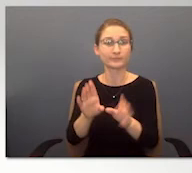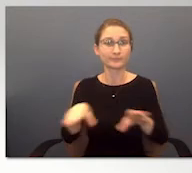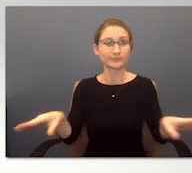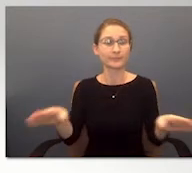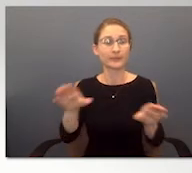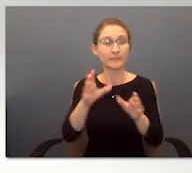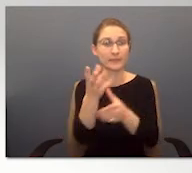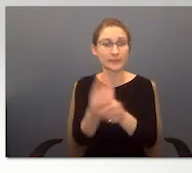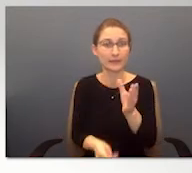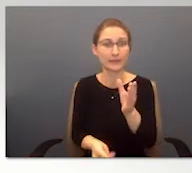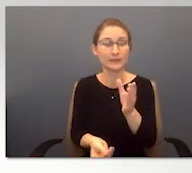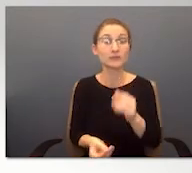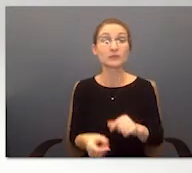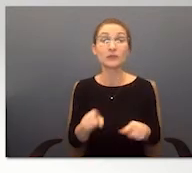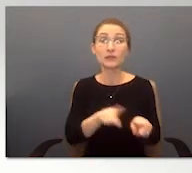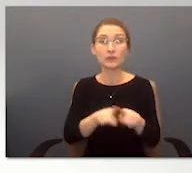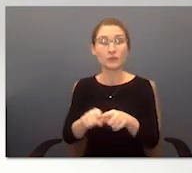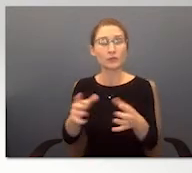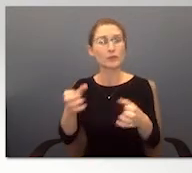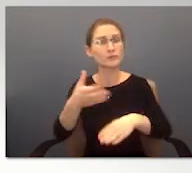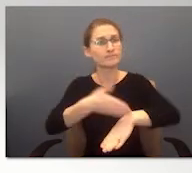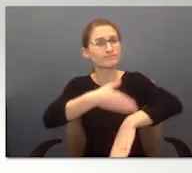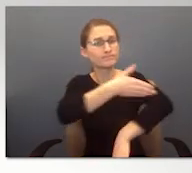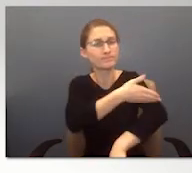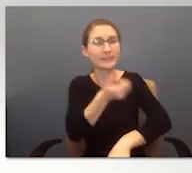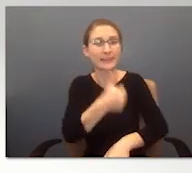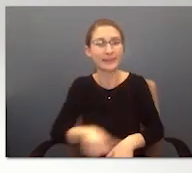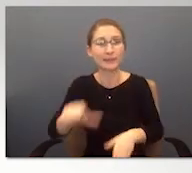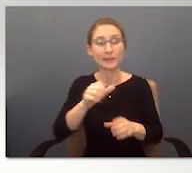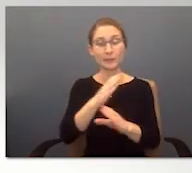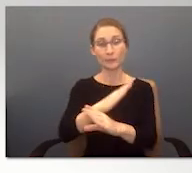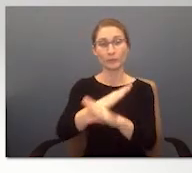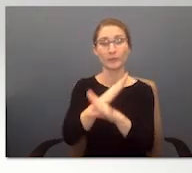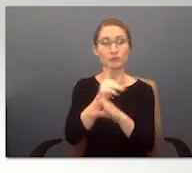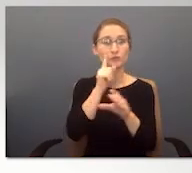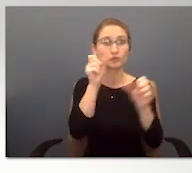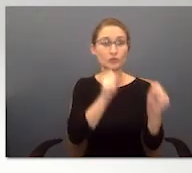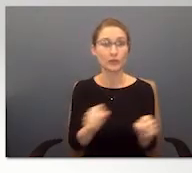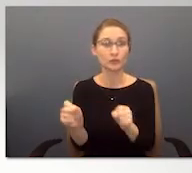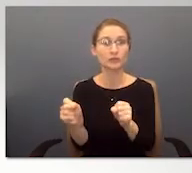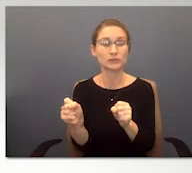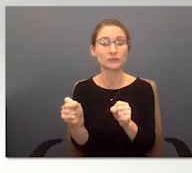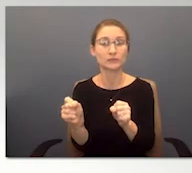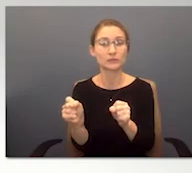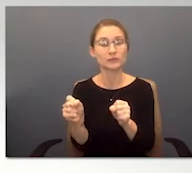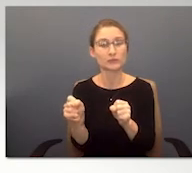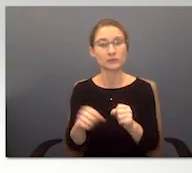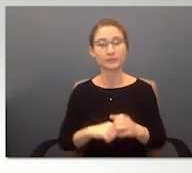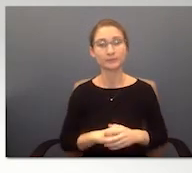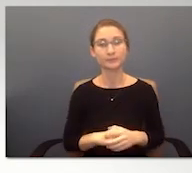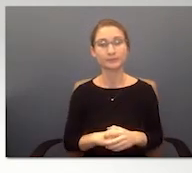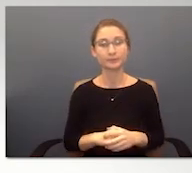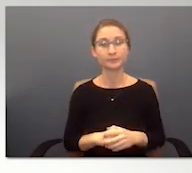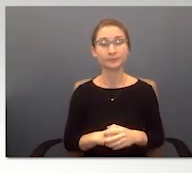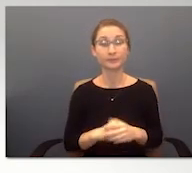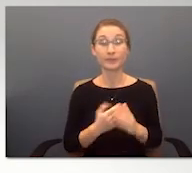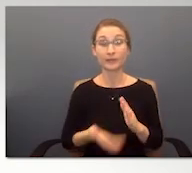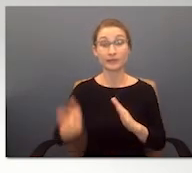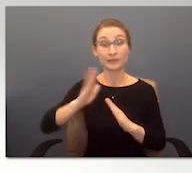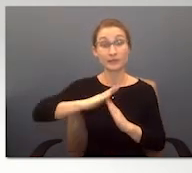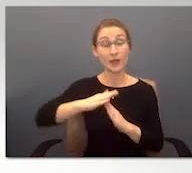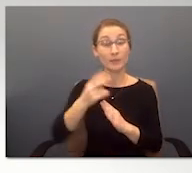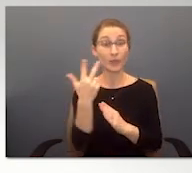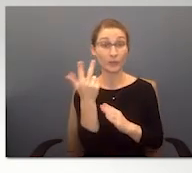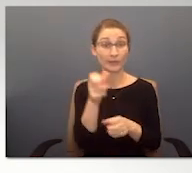statute is to use that data to develop innovative prevention strategies to prevent these preventable causes of death. And the top